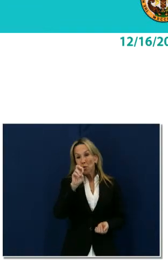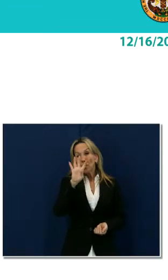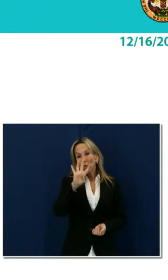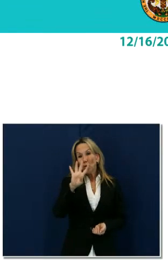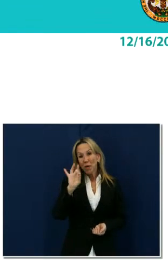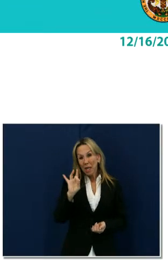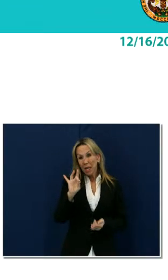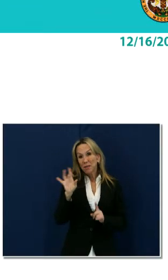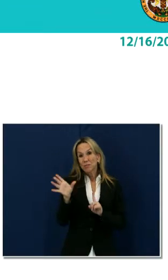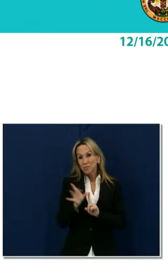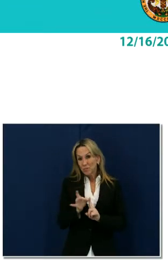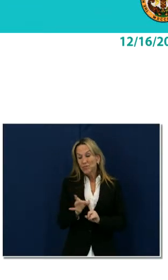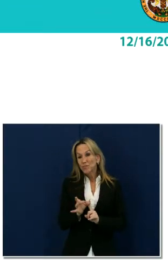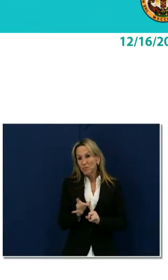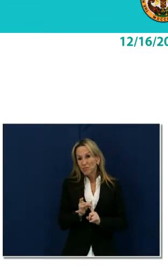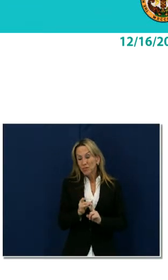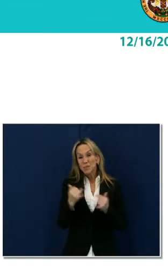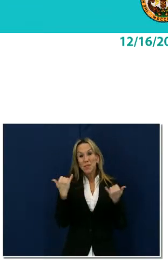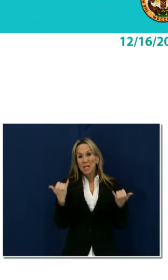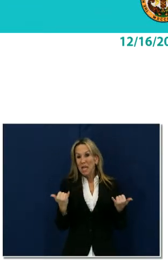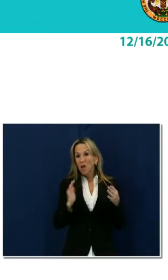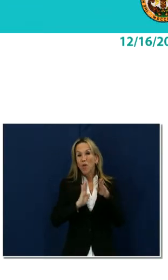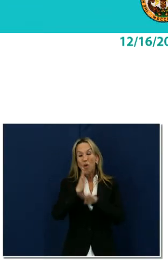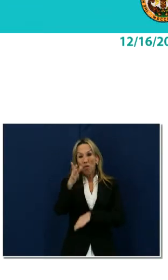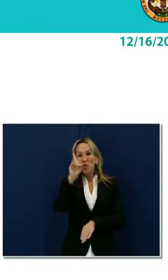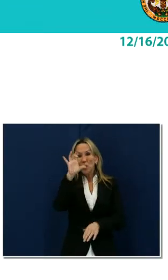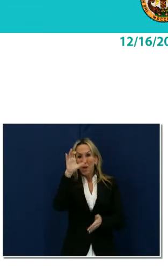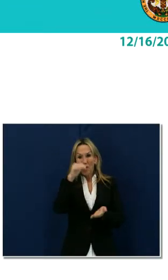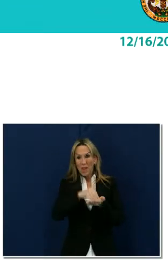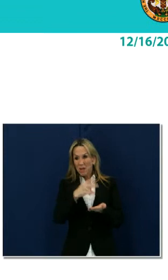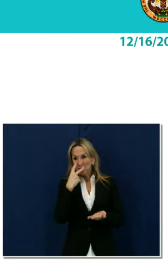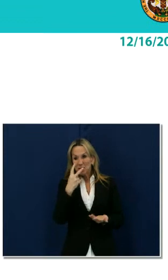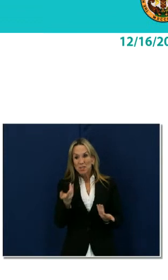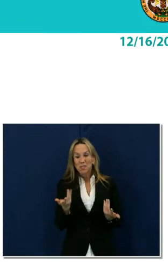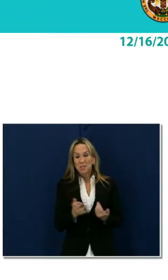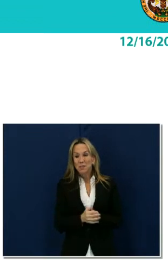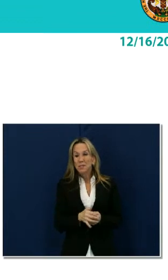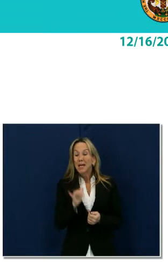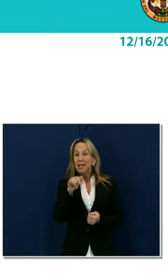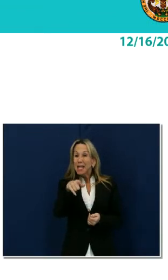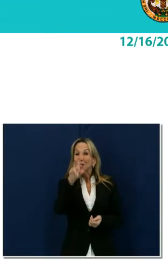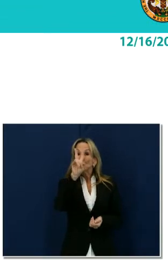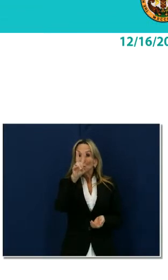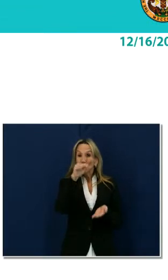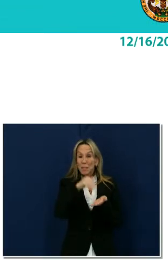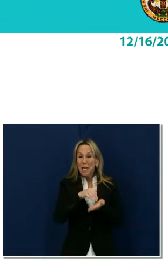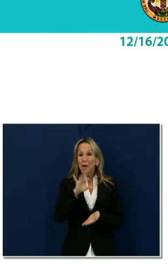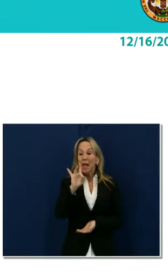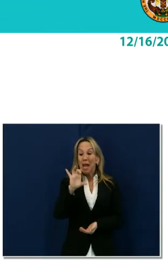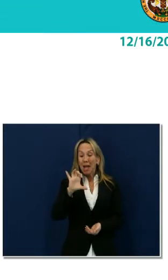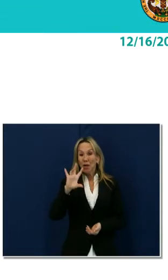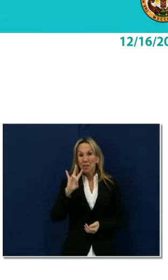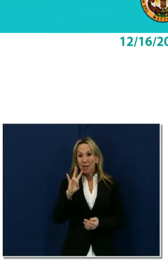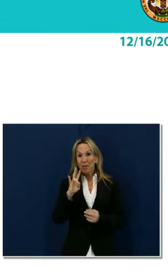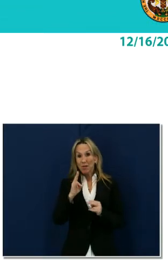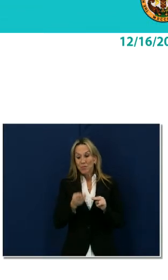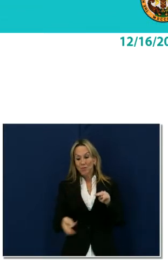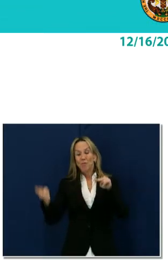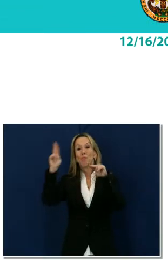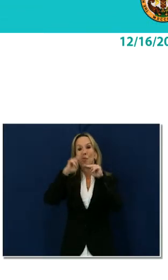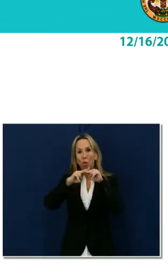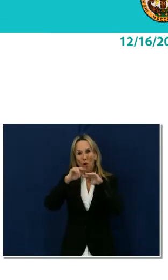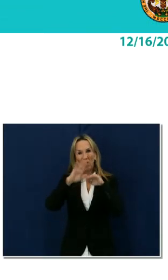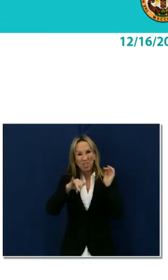114,248 cases, now well over 100,000 cases, which is 2,807 more cases than